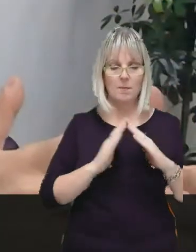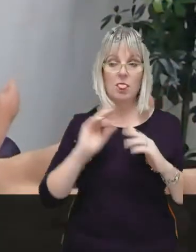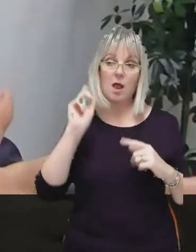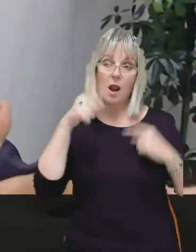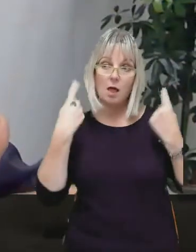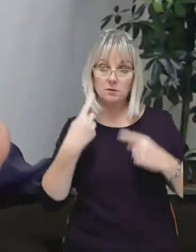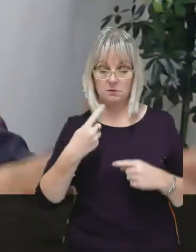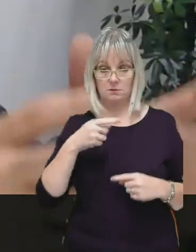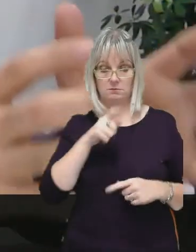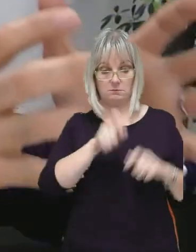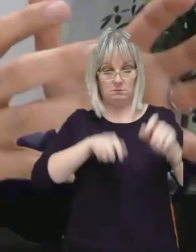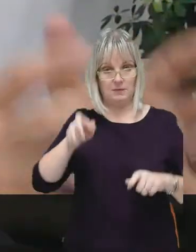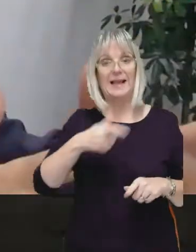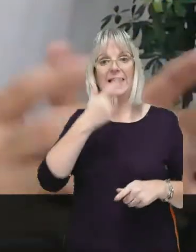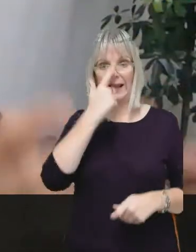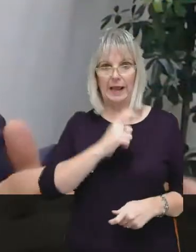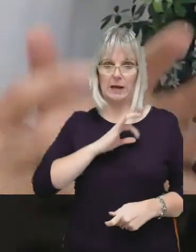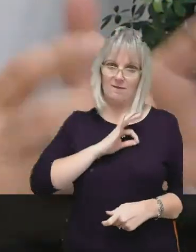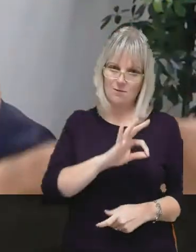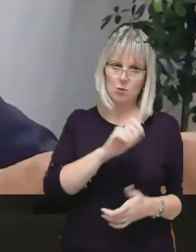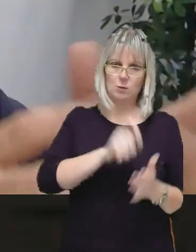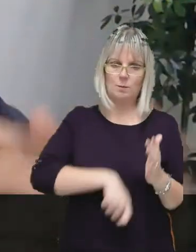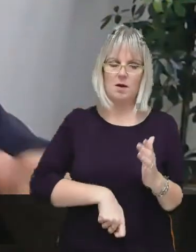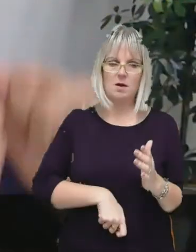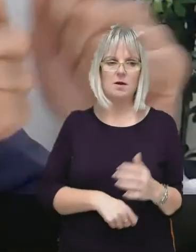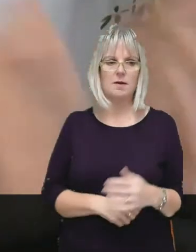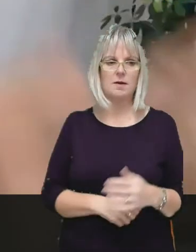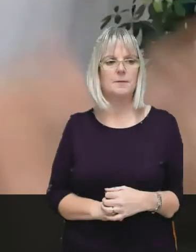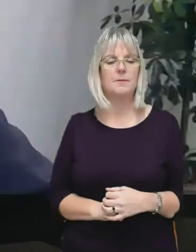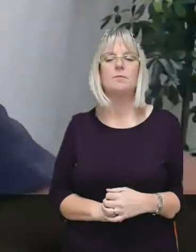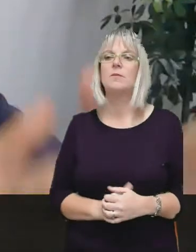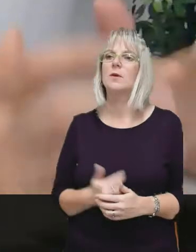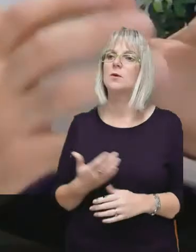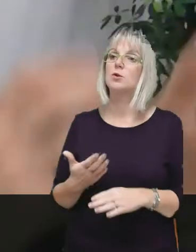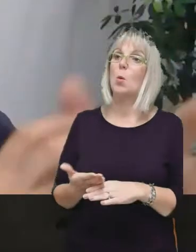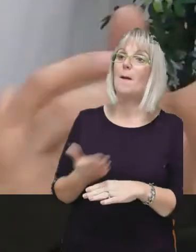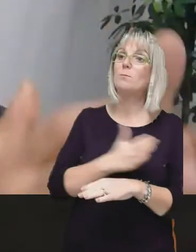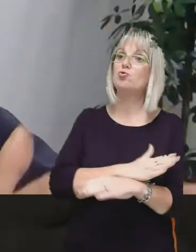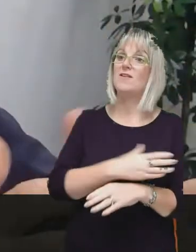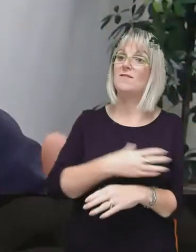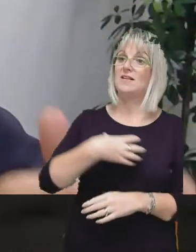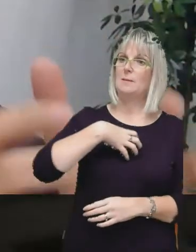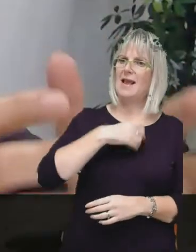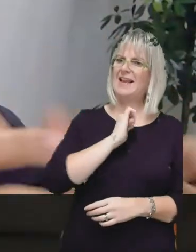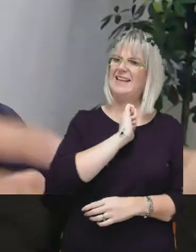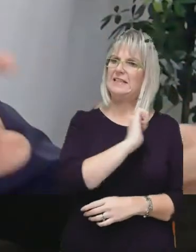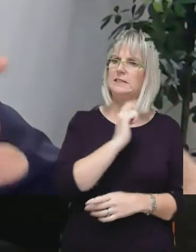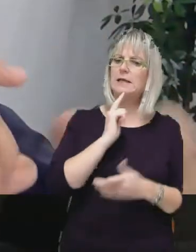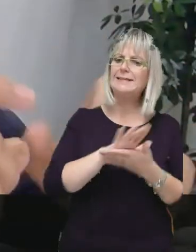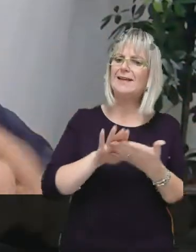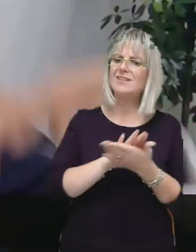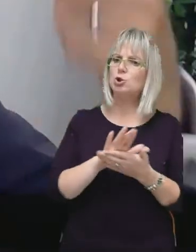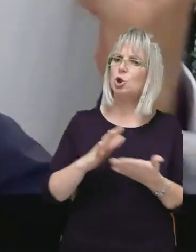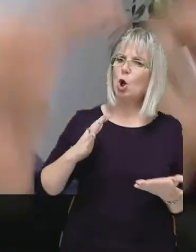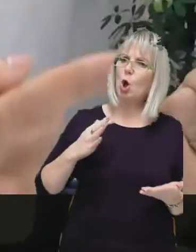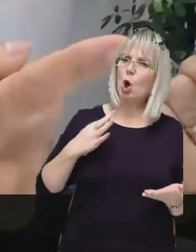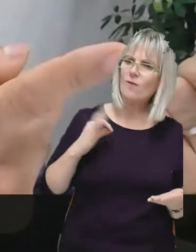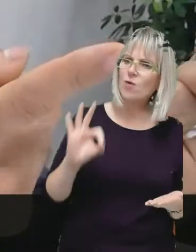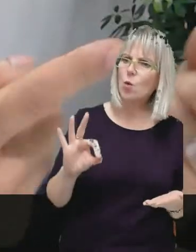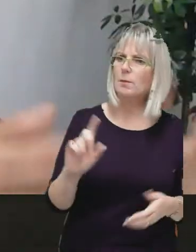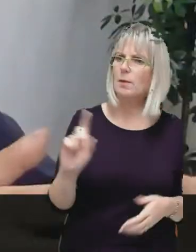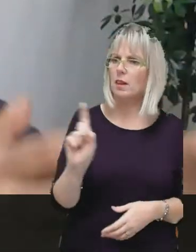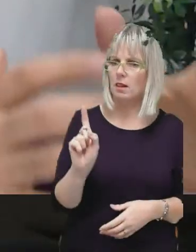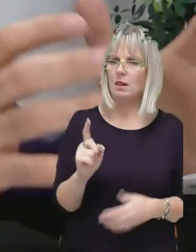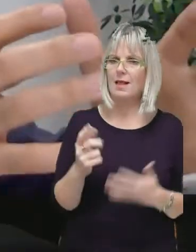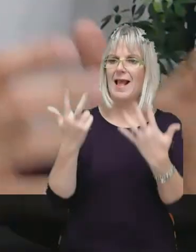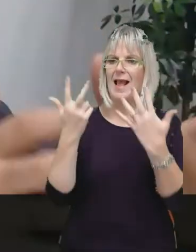bin, Lindsay, the previous mayor's definition of what an affordable home is. His definition was a home that's 80% of market value to